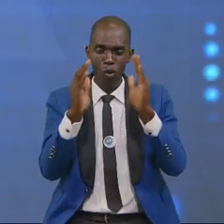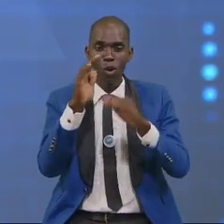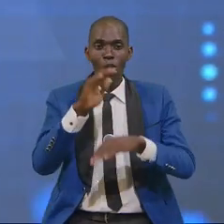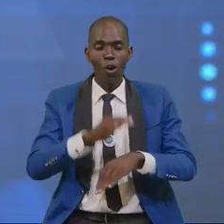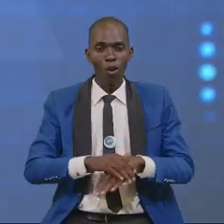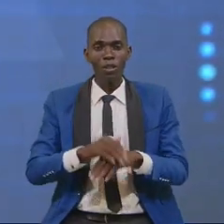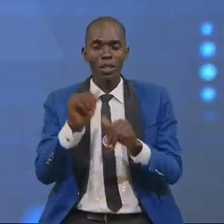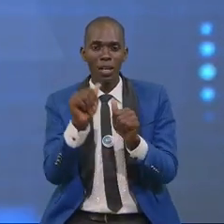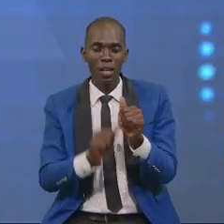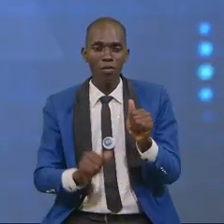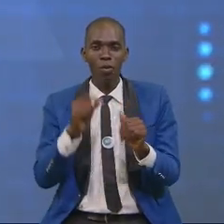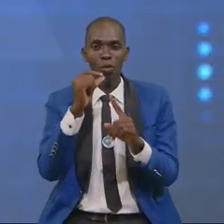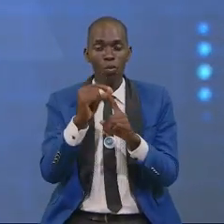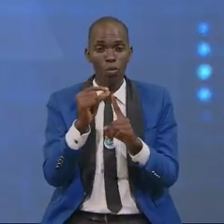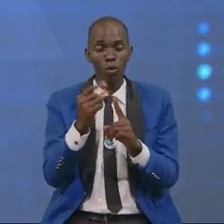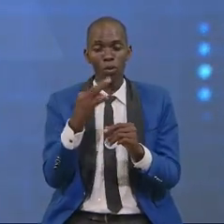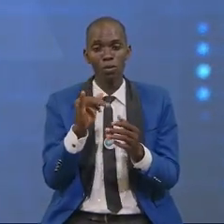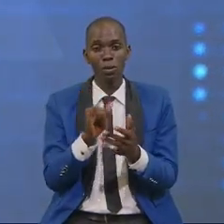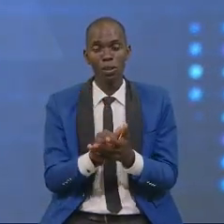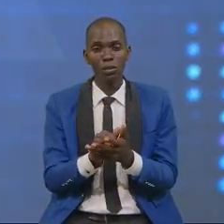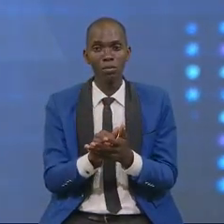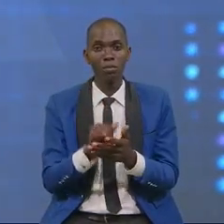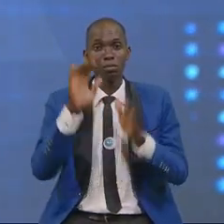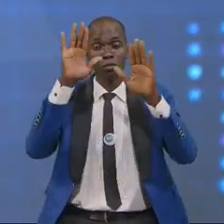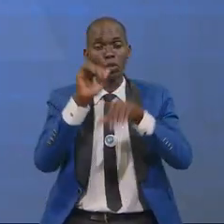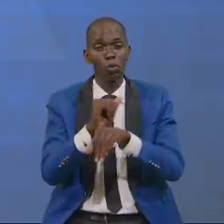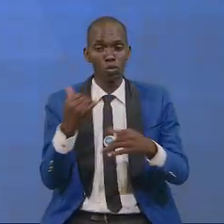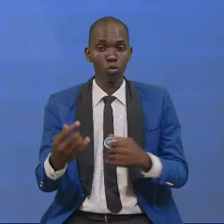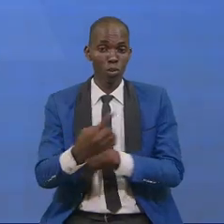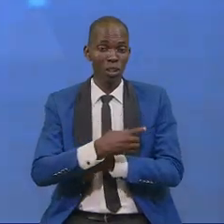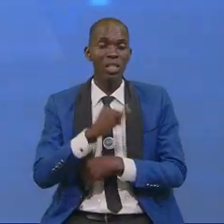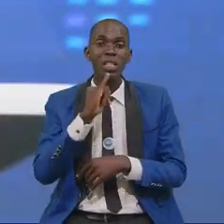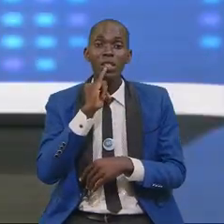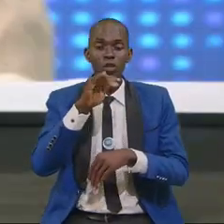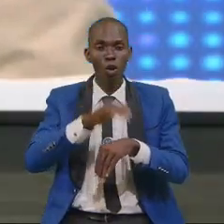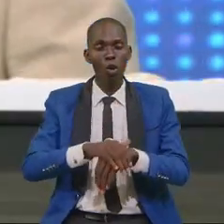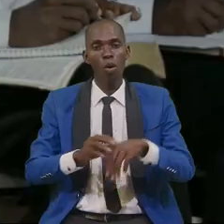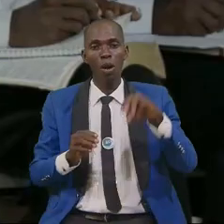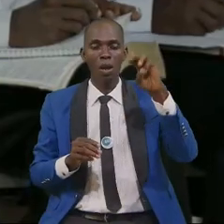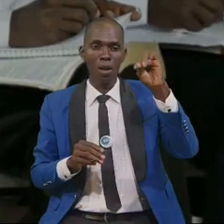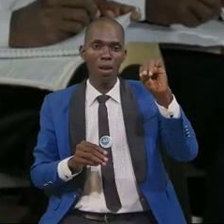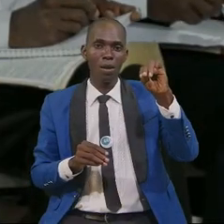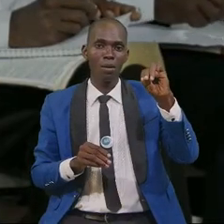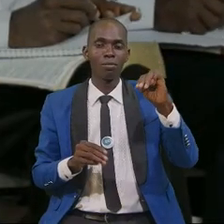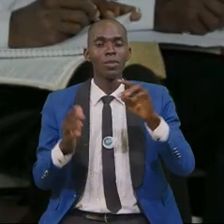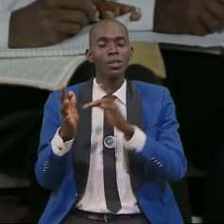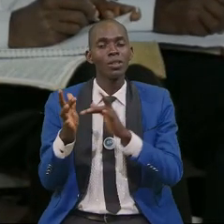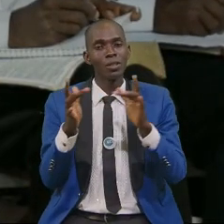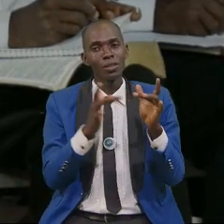those letters today. I'm looking at the letter M, Jesus, the